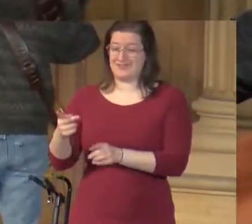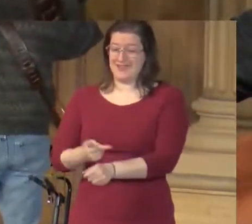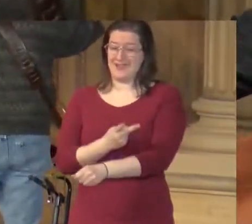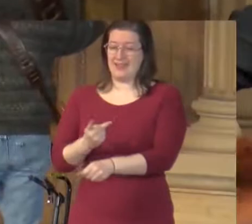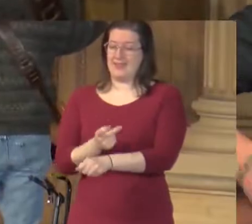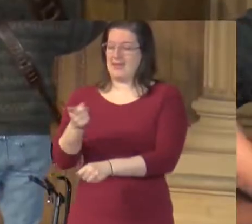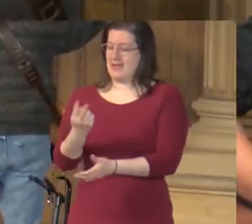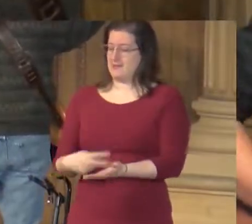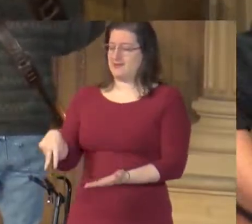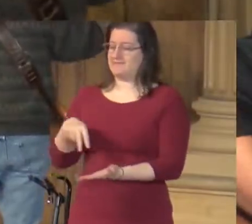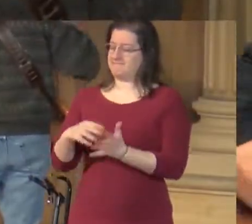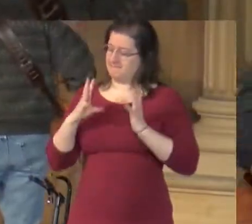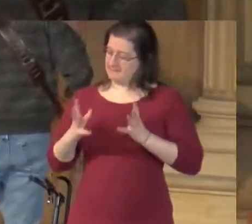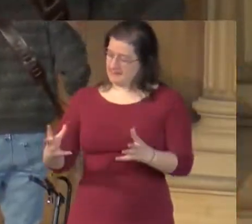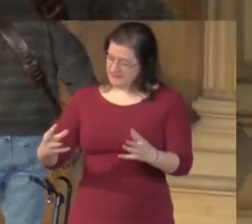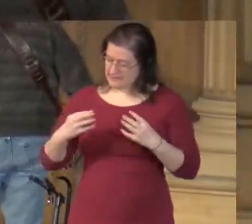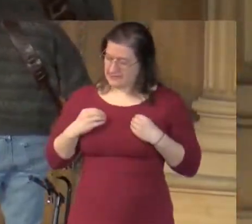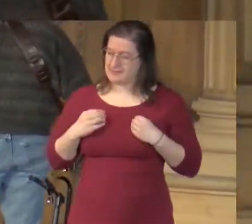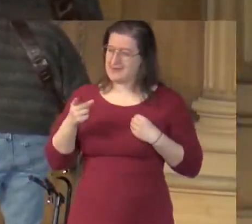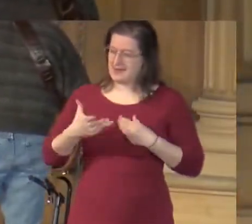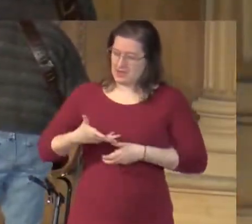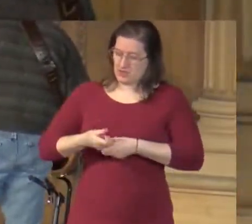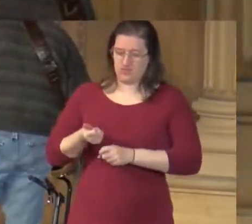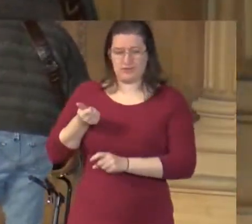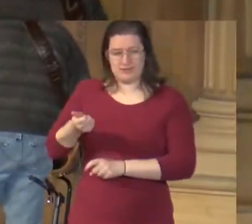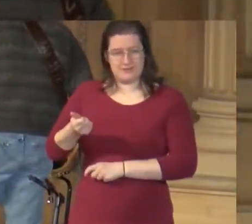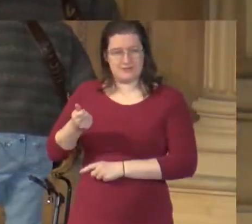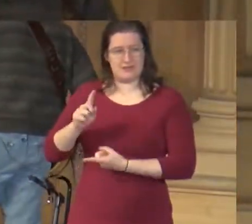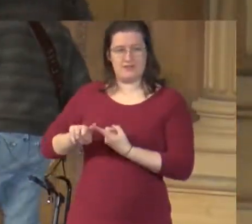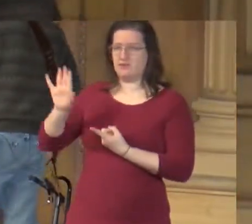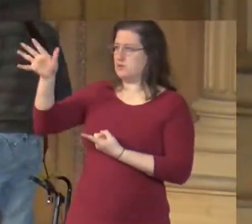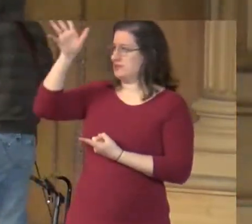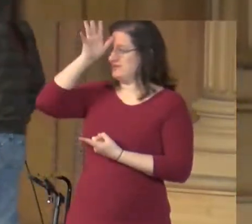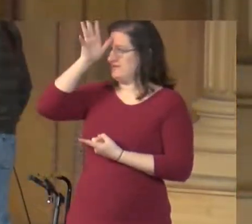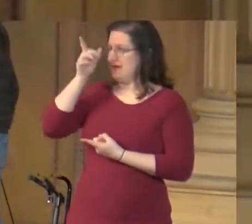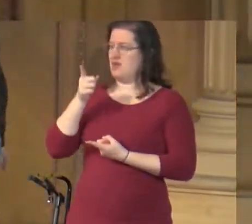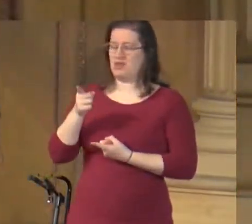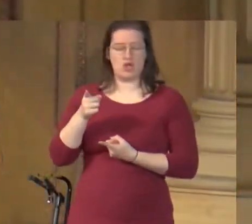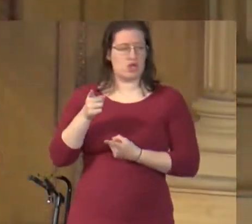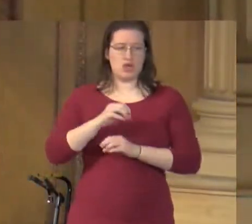he trusted himself to his Father in all things without fear or grumbling or complaining